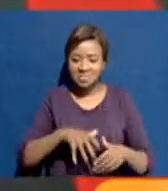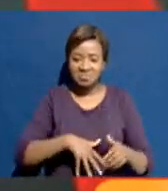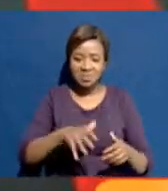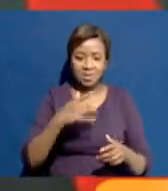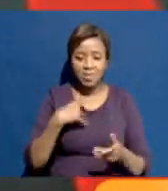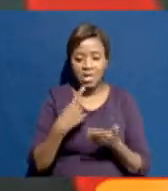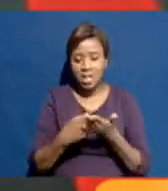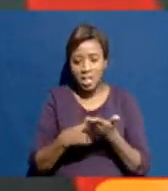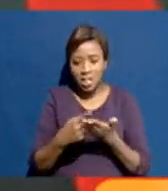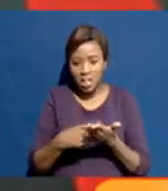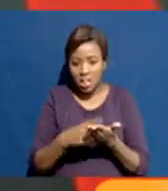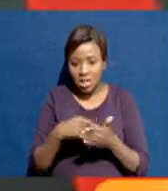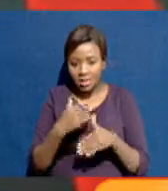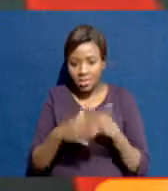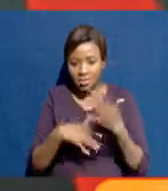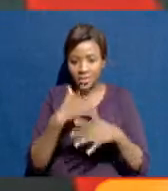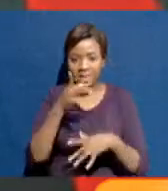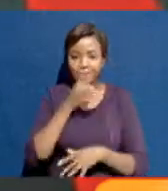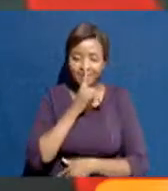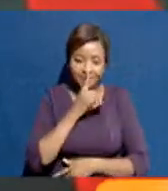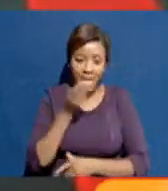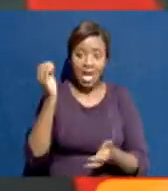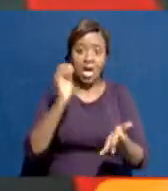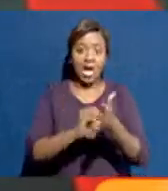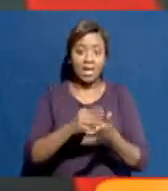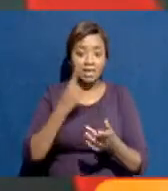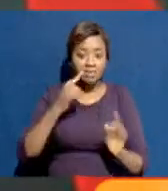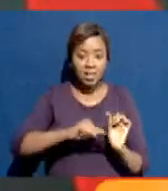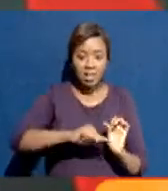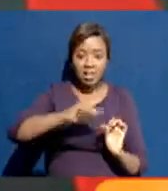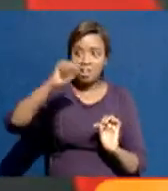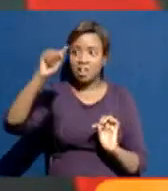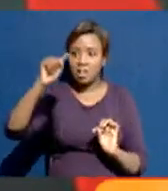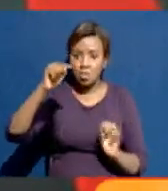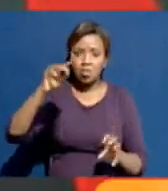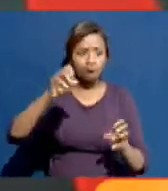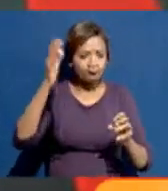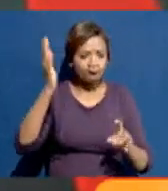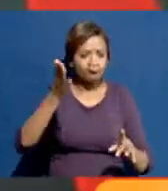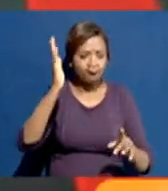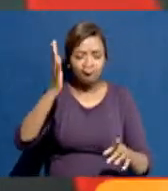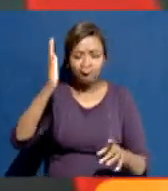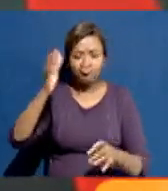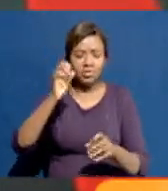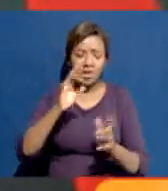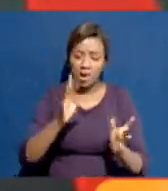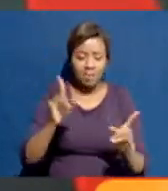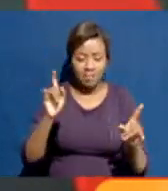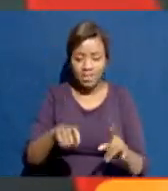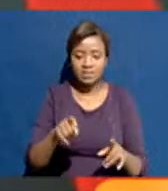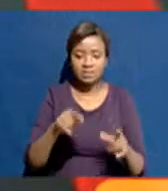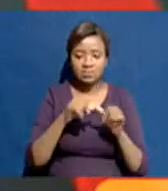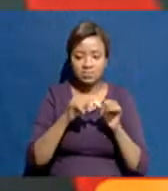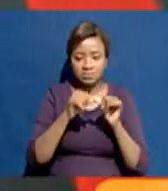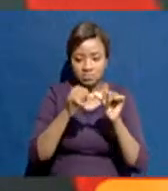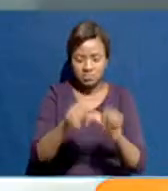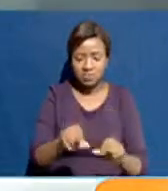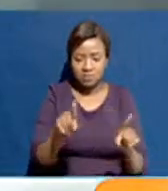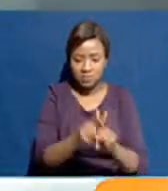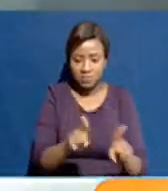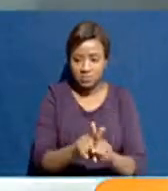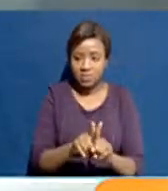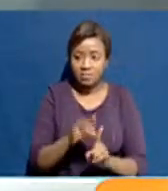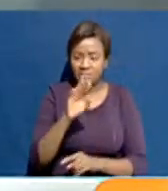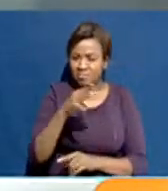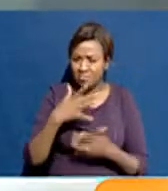talk about and then we forget, yeah. Until we see a spike and then we come back again. Mm-hmm. It has to be consistent. Okay. Saeed, and the people you're dealing with,